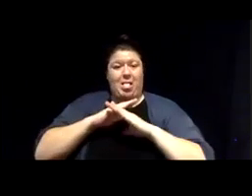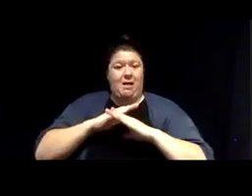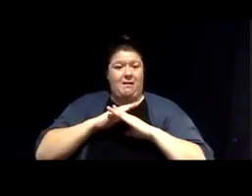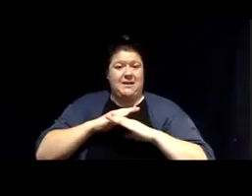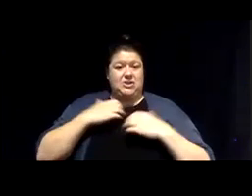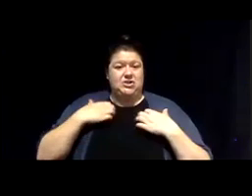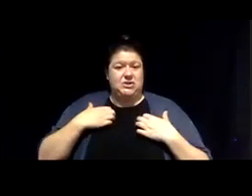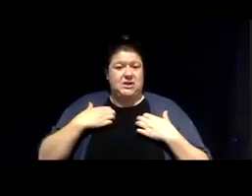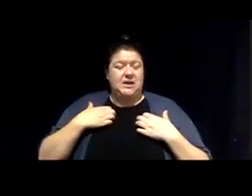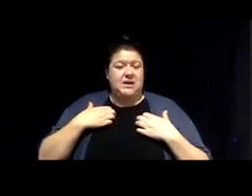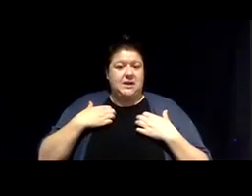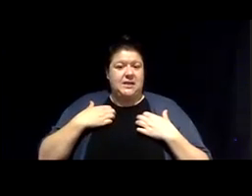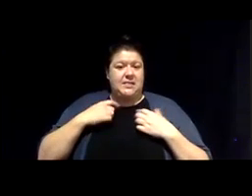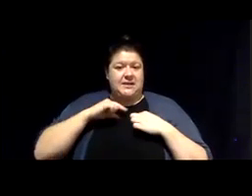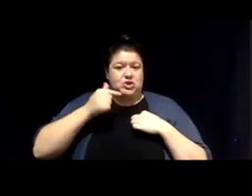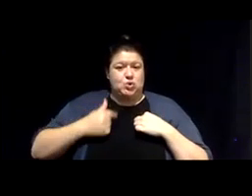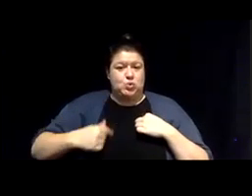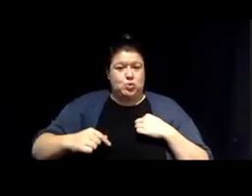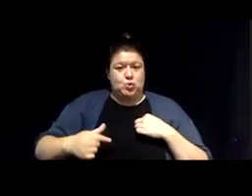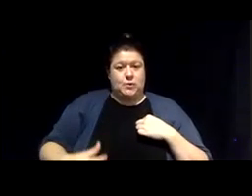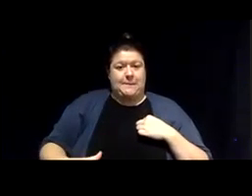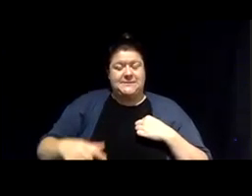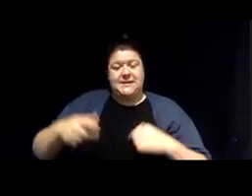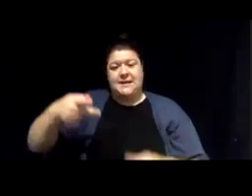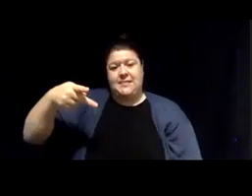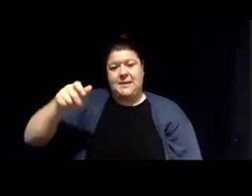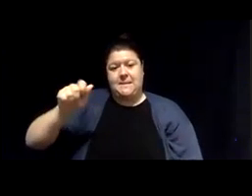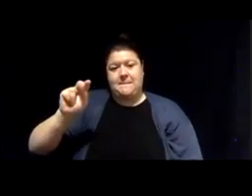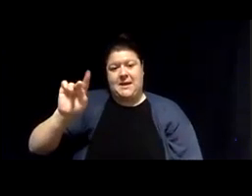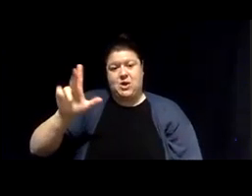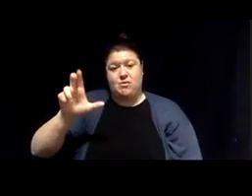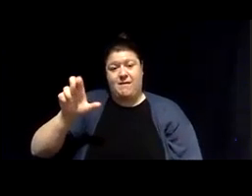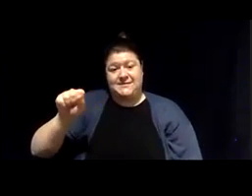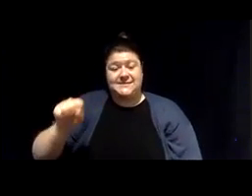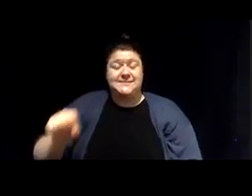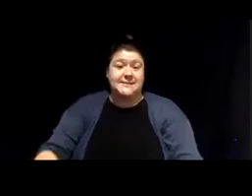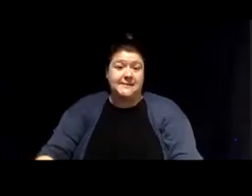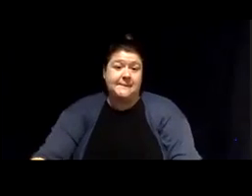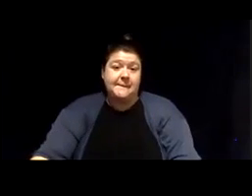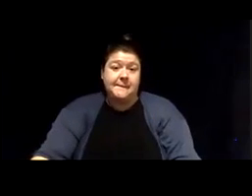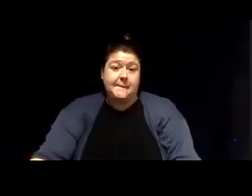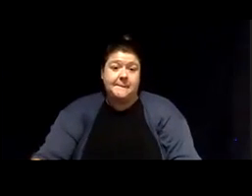the tubes in your pancreas. And so